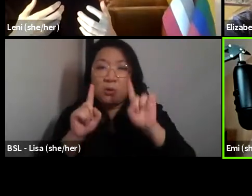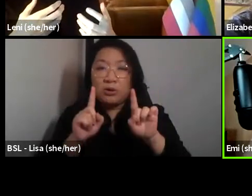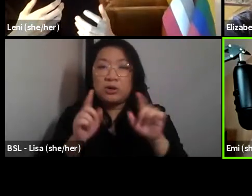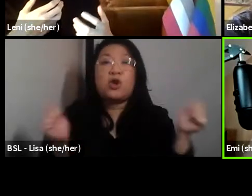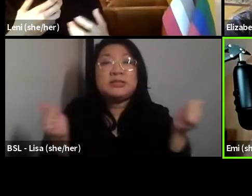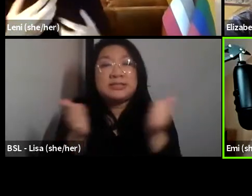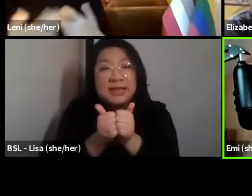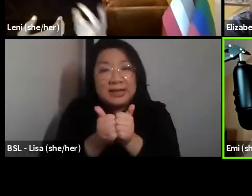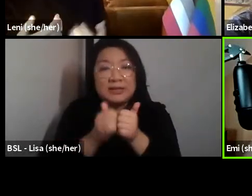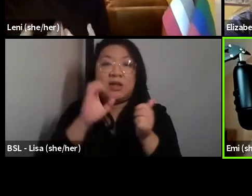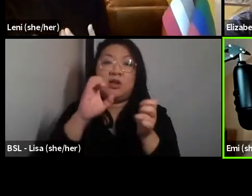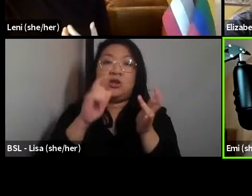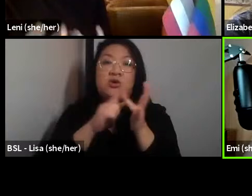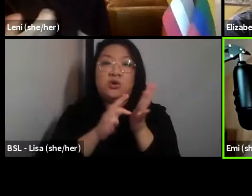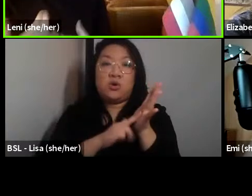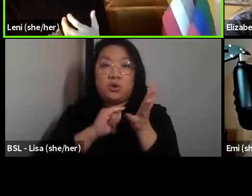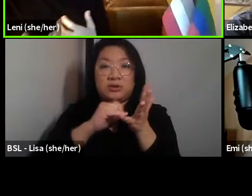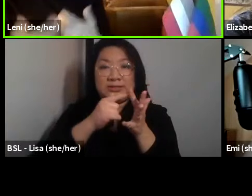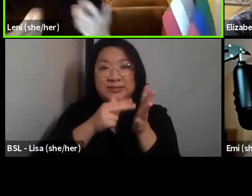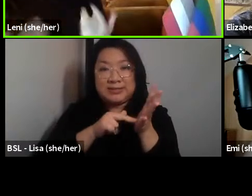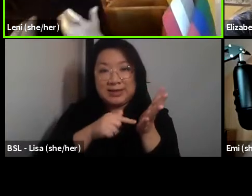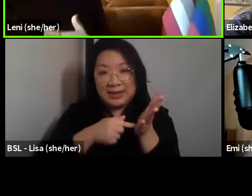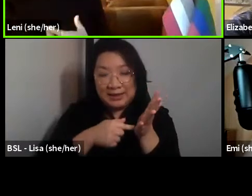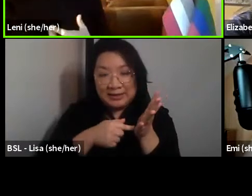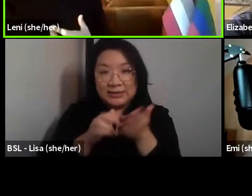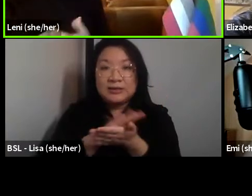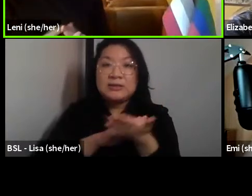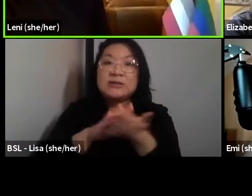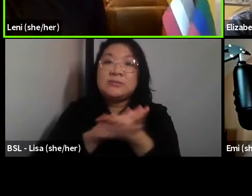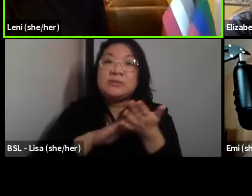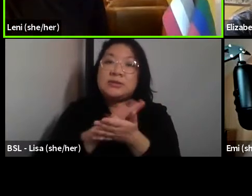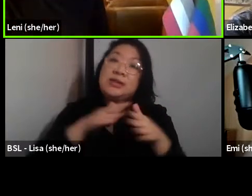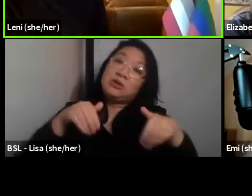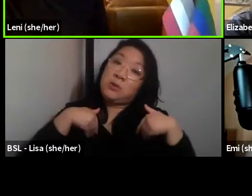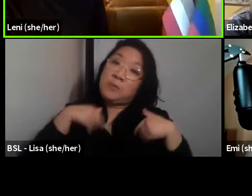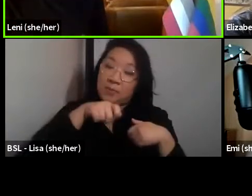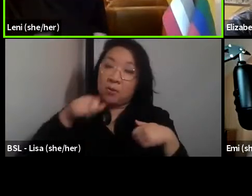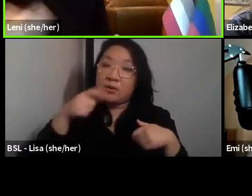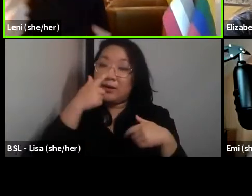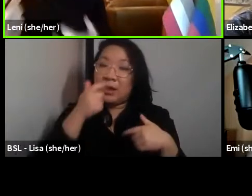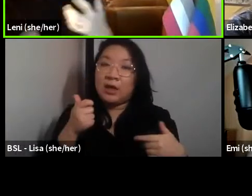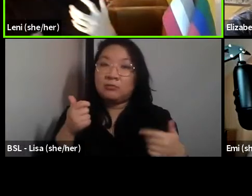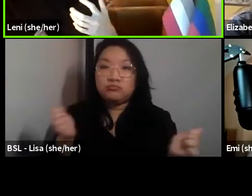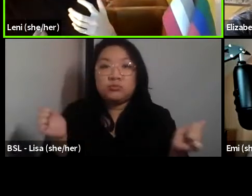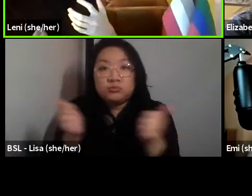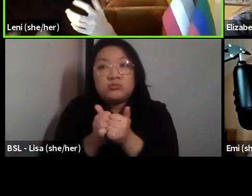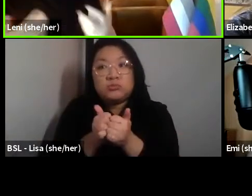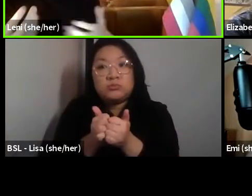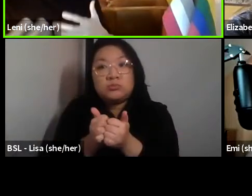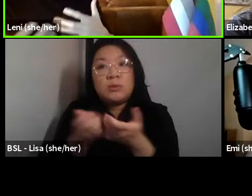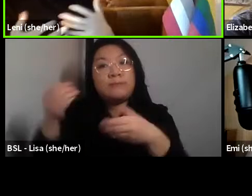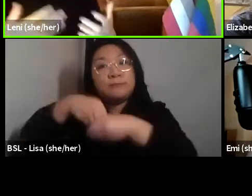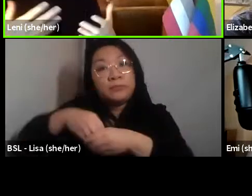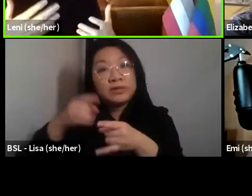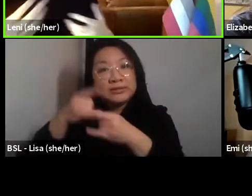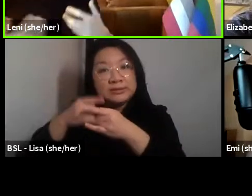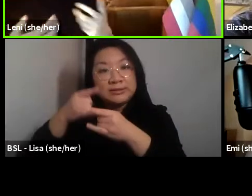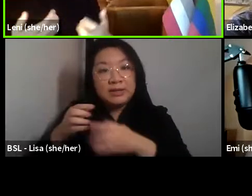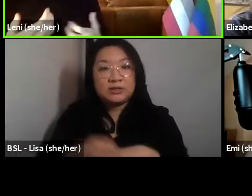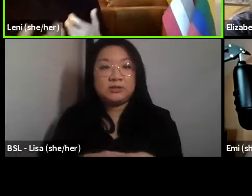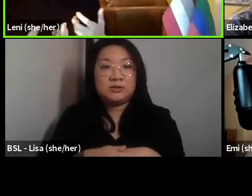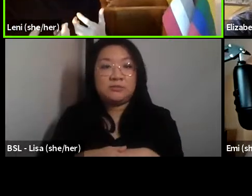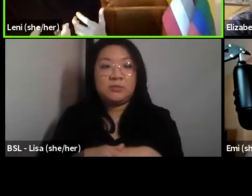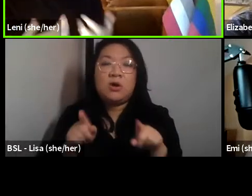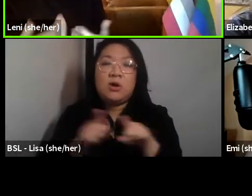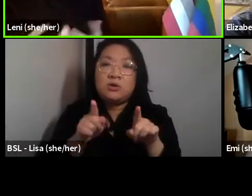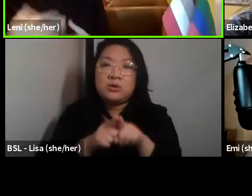and that noting that asexual people can consent to sexual experiences. And also just to put out a flag around